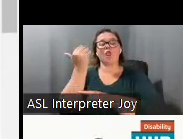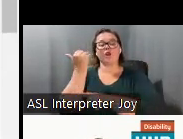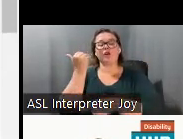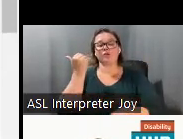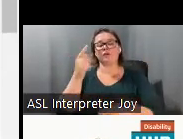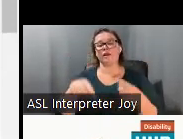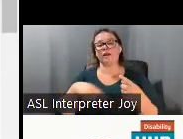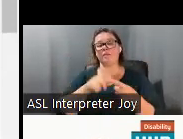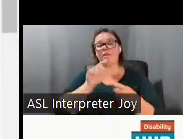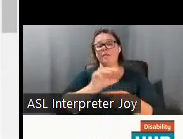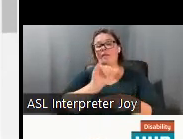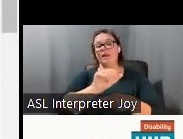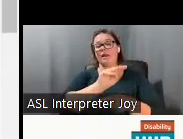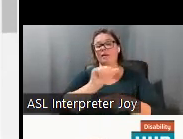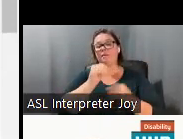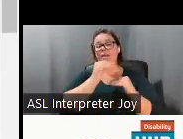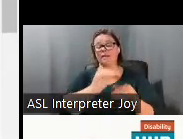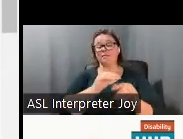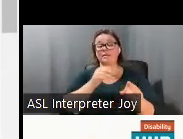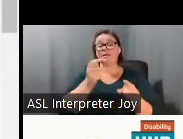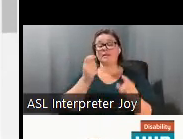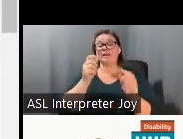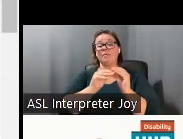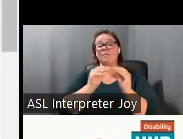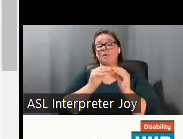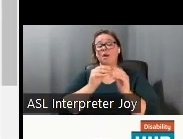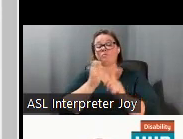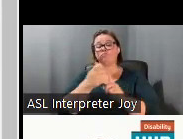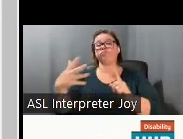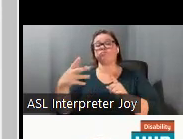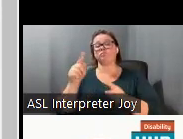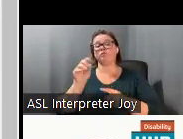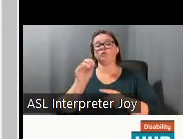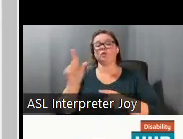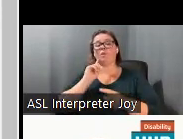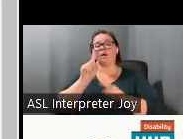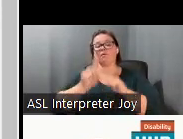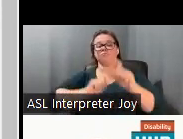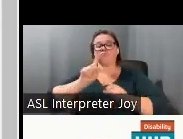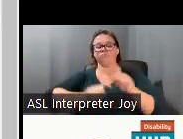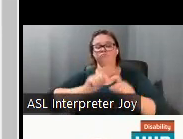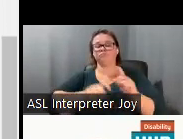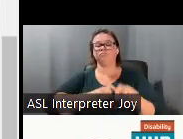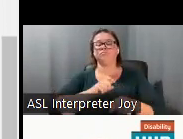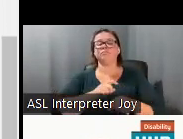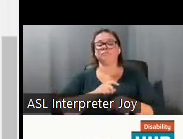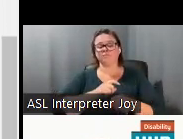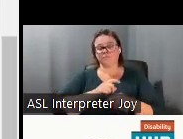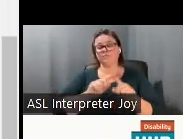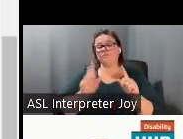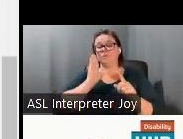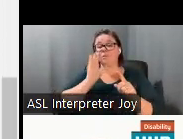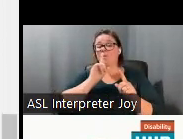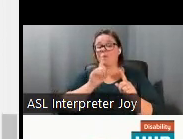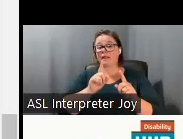that MA limits. This is a little bit longer. It's a more in-depth tool. It's going to ask you some more questions. But it's going to really go